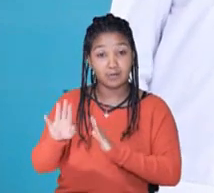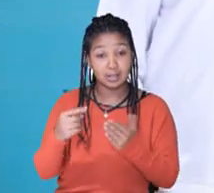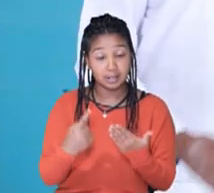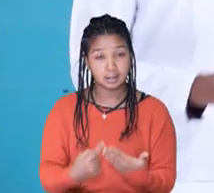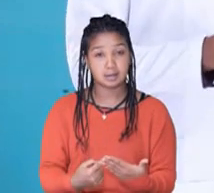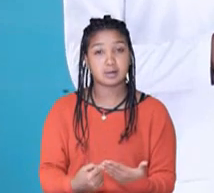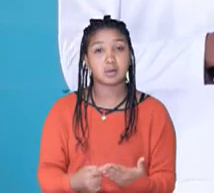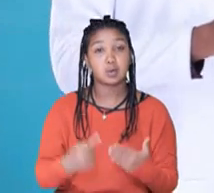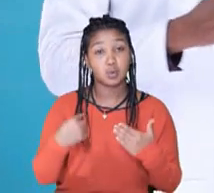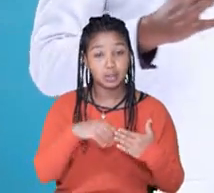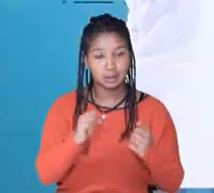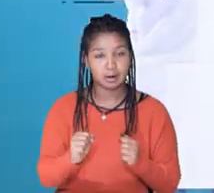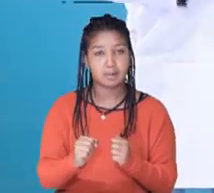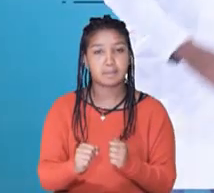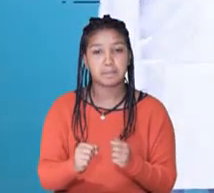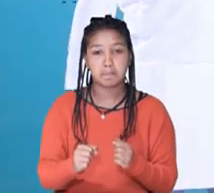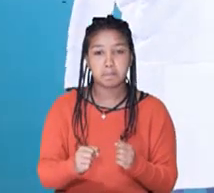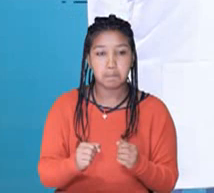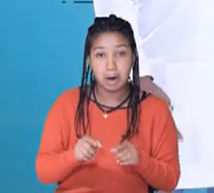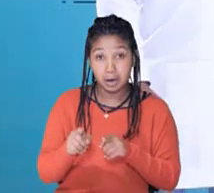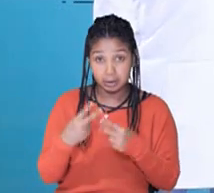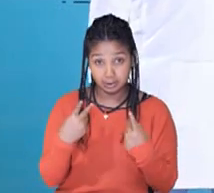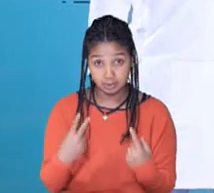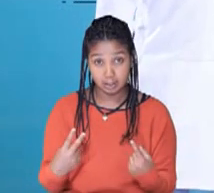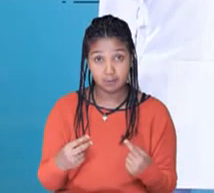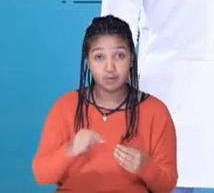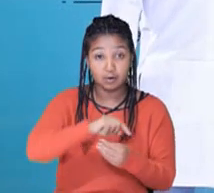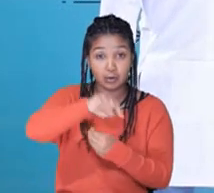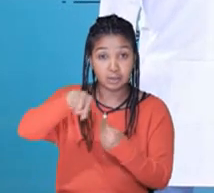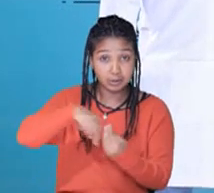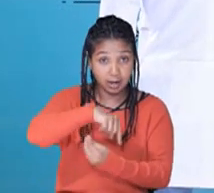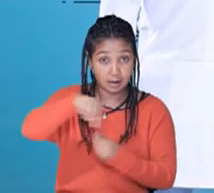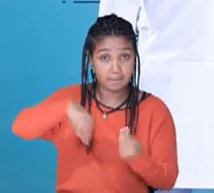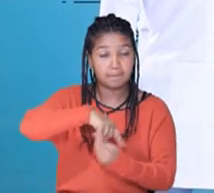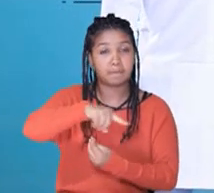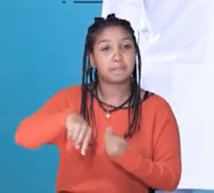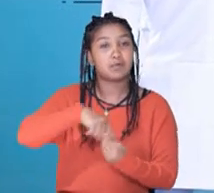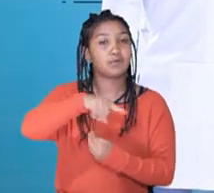And here we can parallelly see for rotational